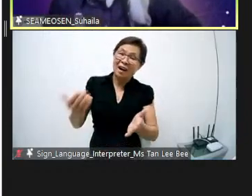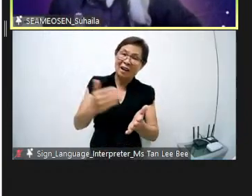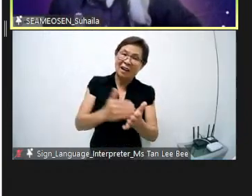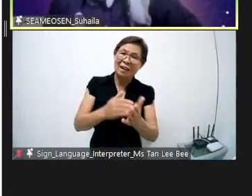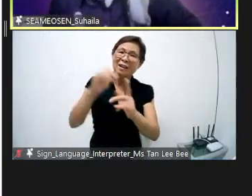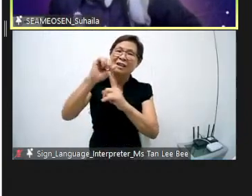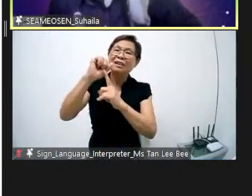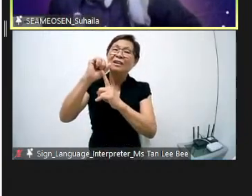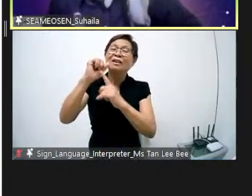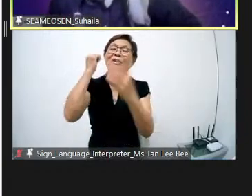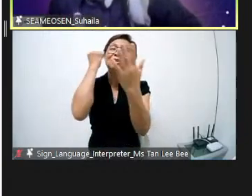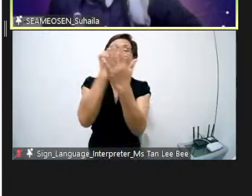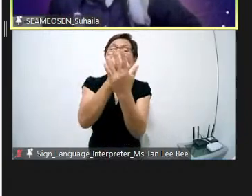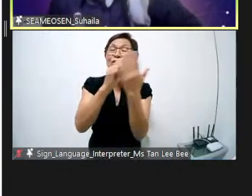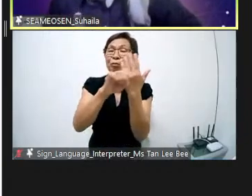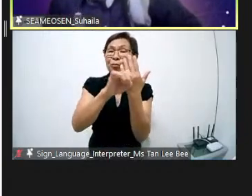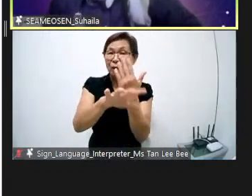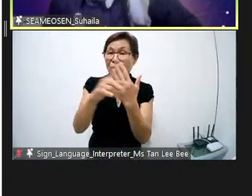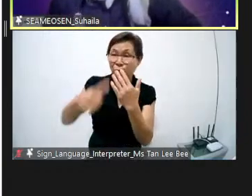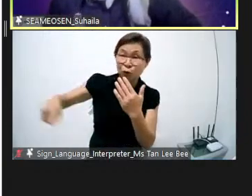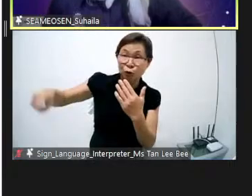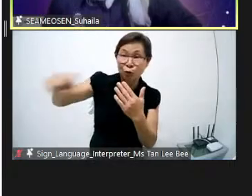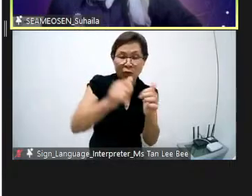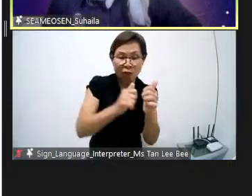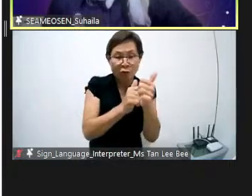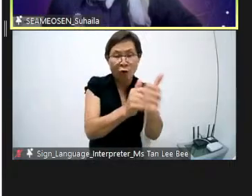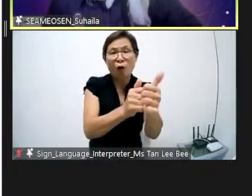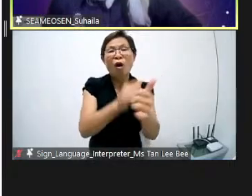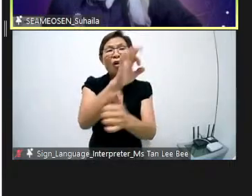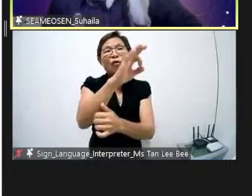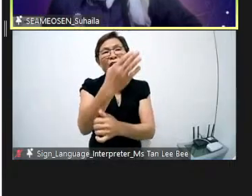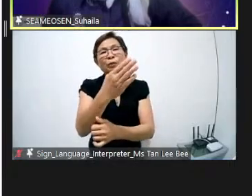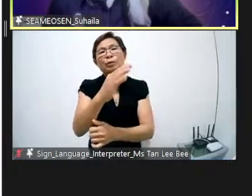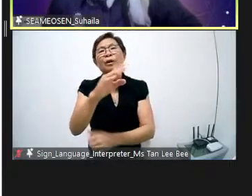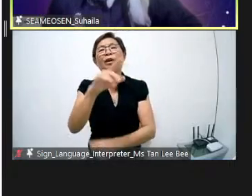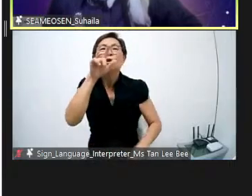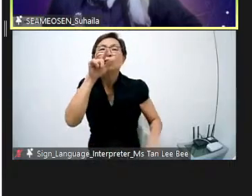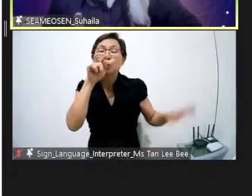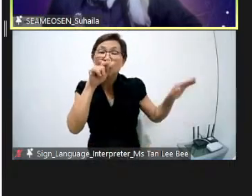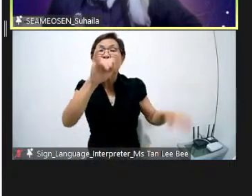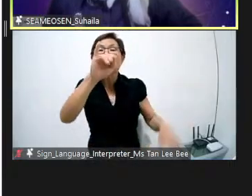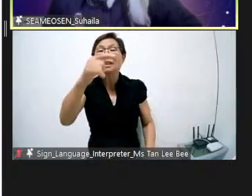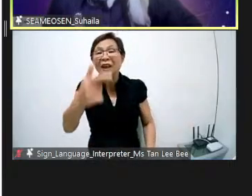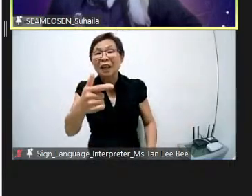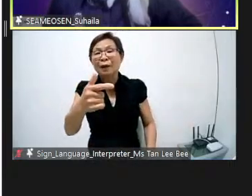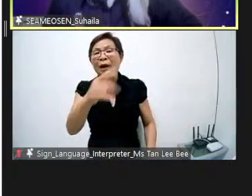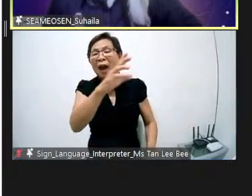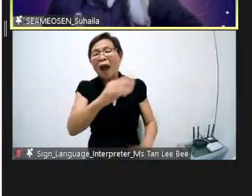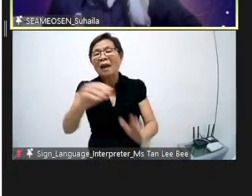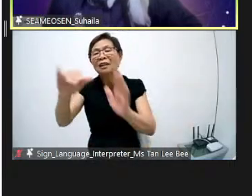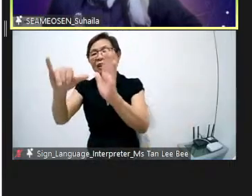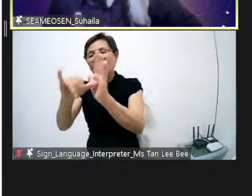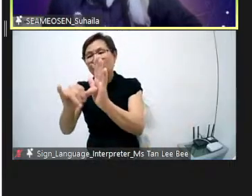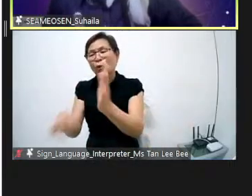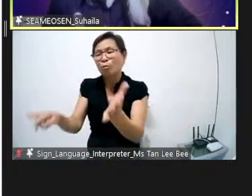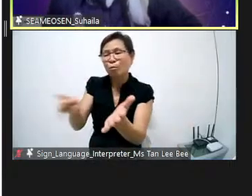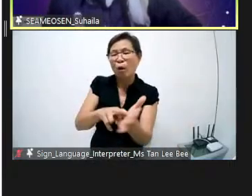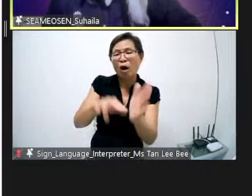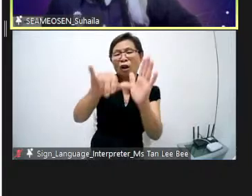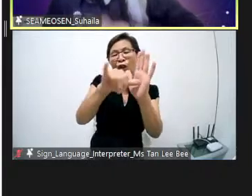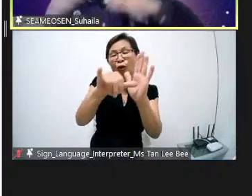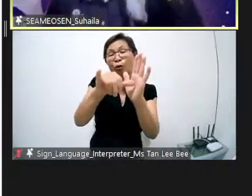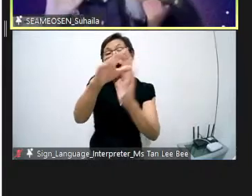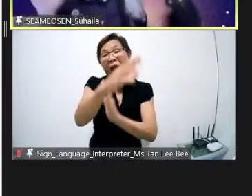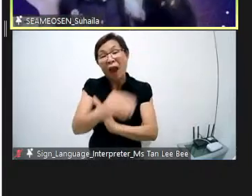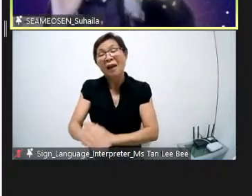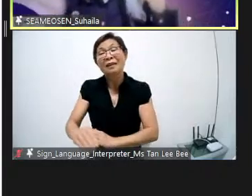social media that you can follow: Facebook, Twitter, Instagram, and do subscribe on our YouTube channel. In the